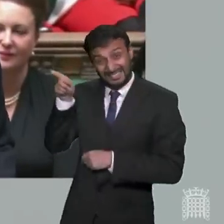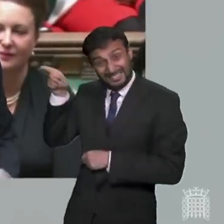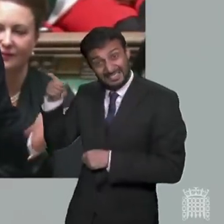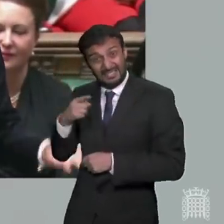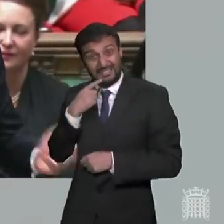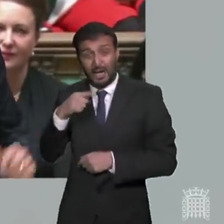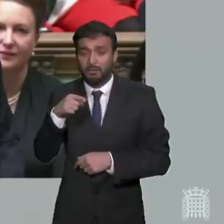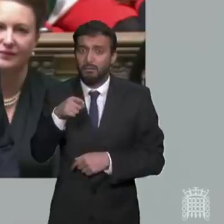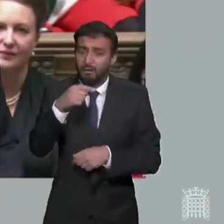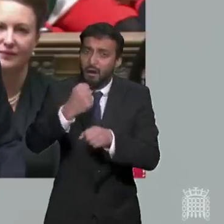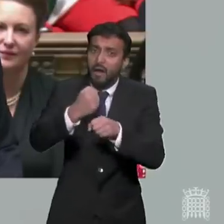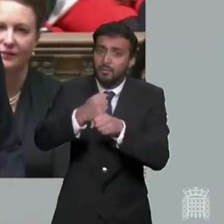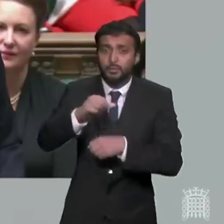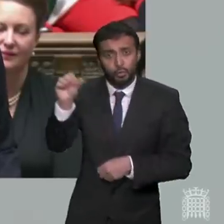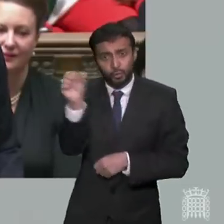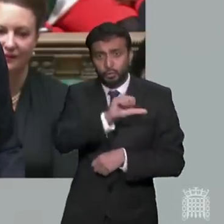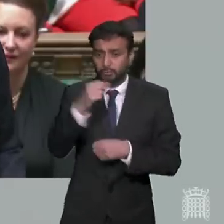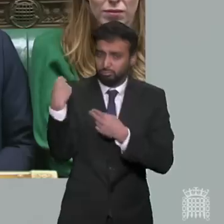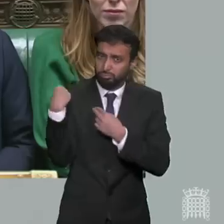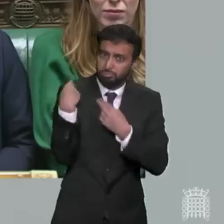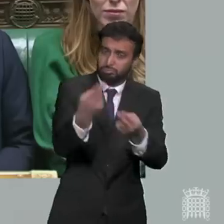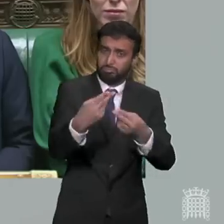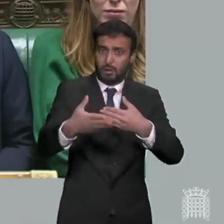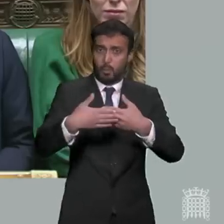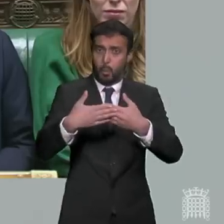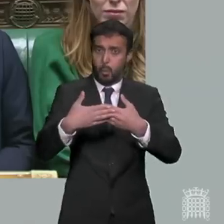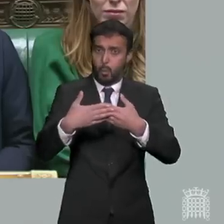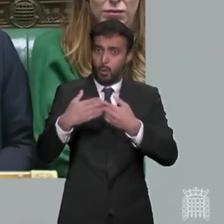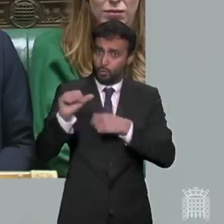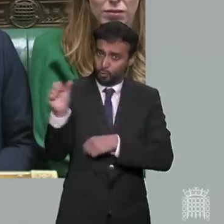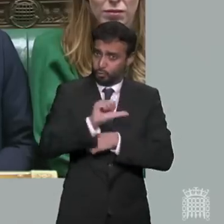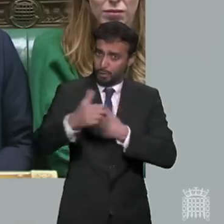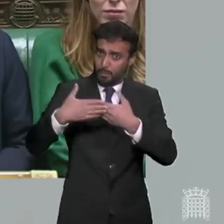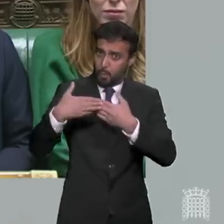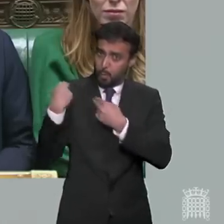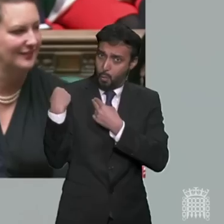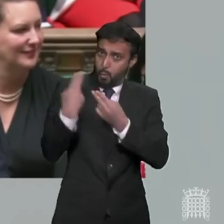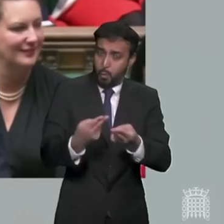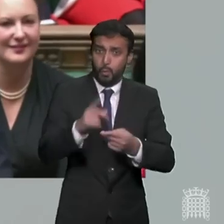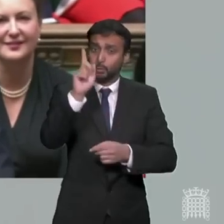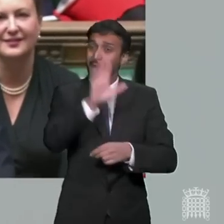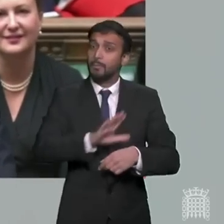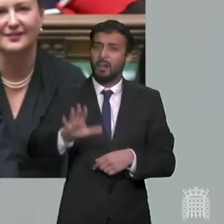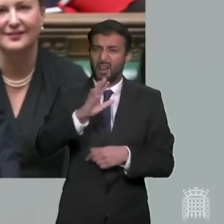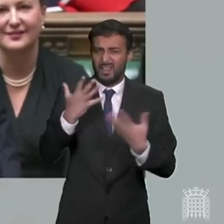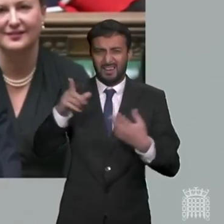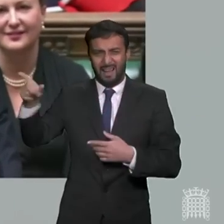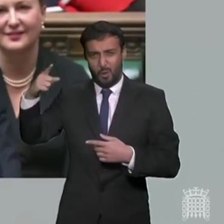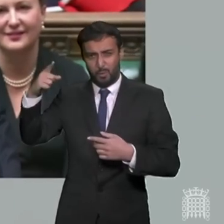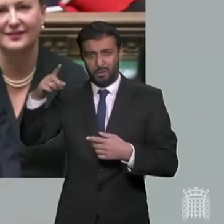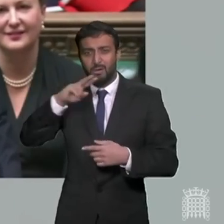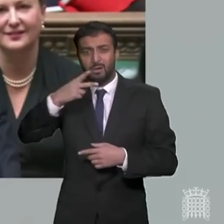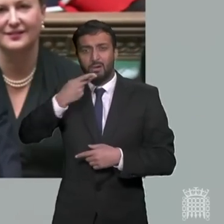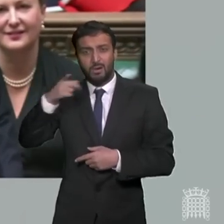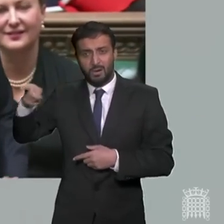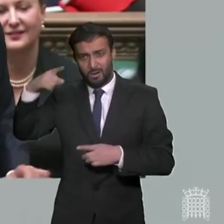giving people more power and control. Now, now he seems to be opposing that policy. It's